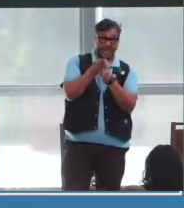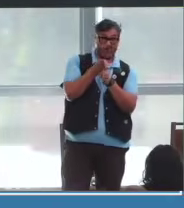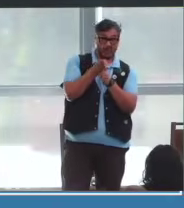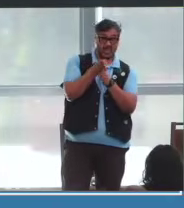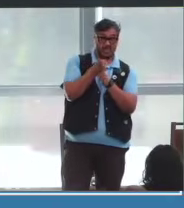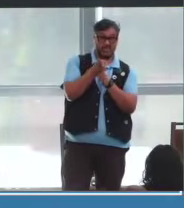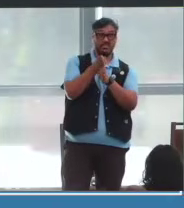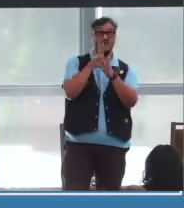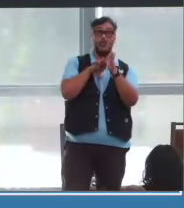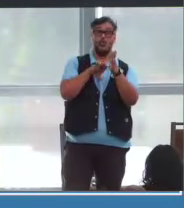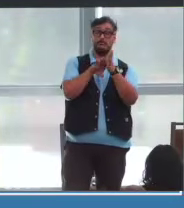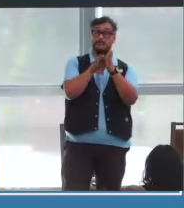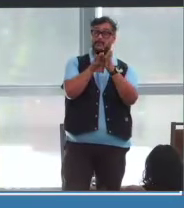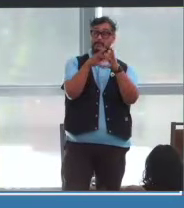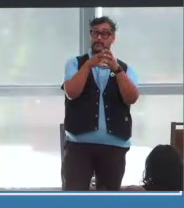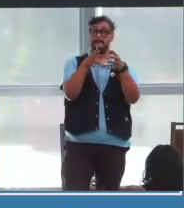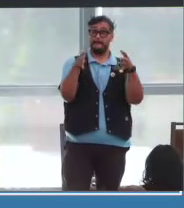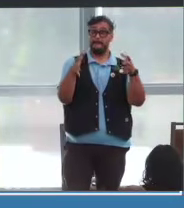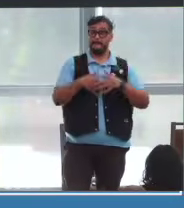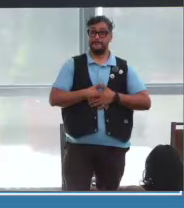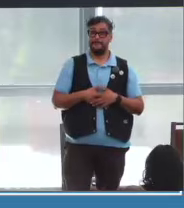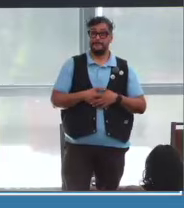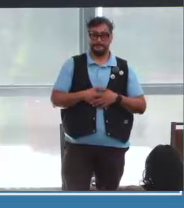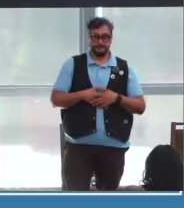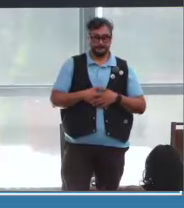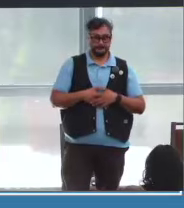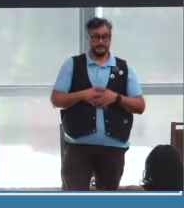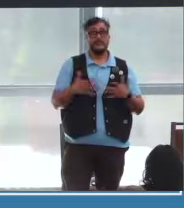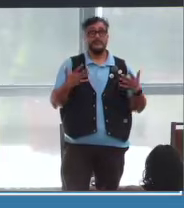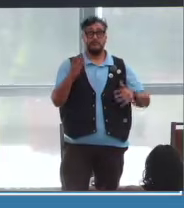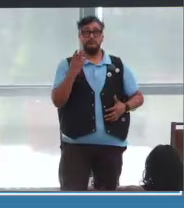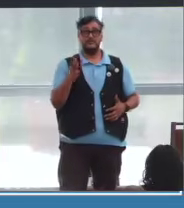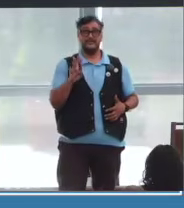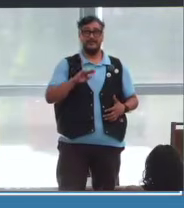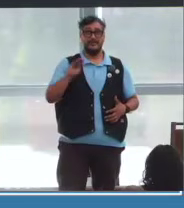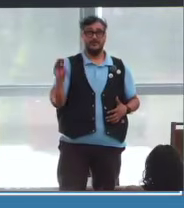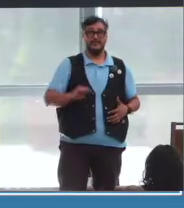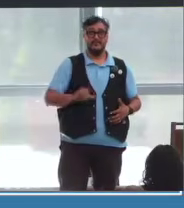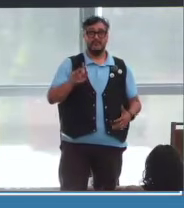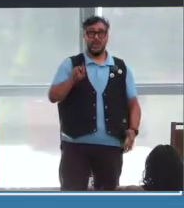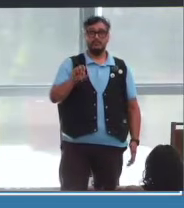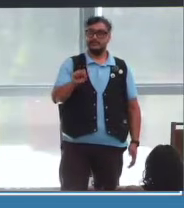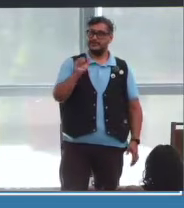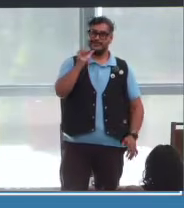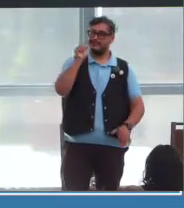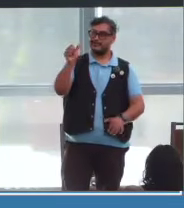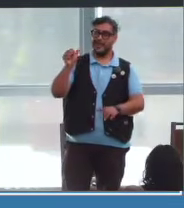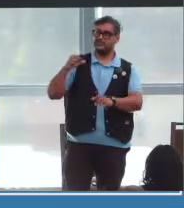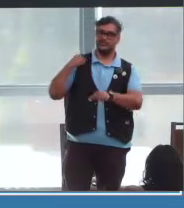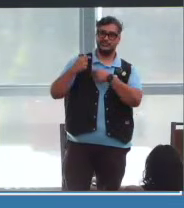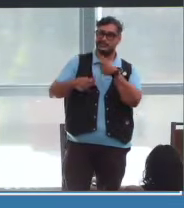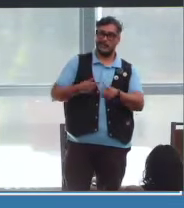rapidly progressing. I mentioned that 75% of lupus is not genetic or has